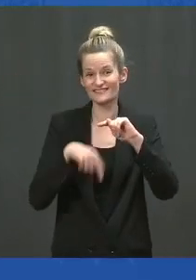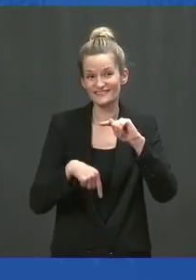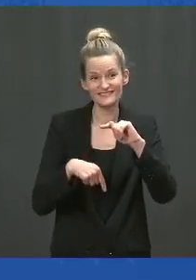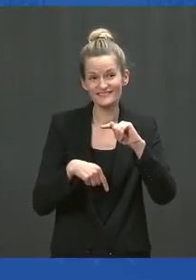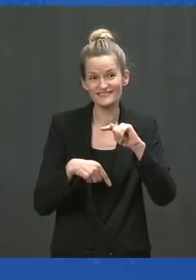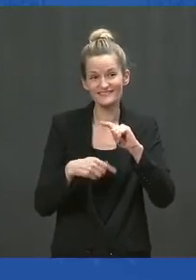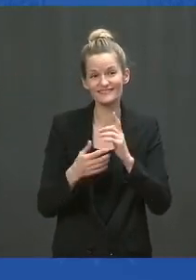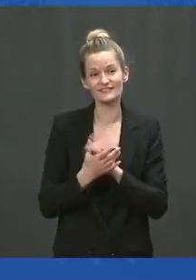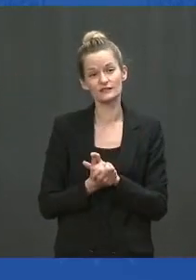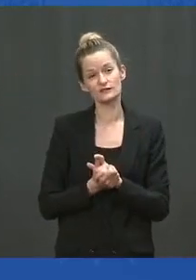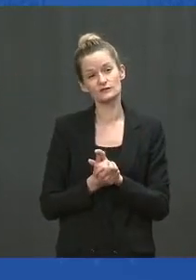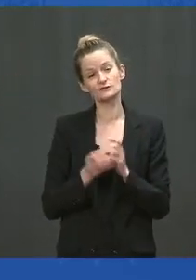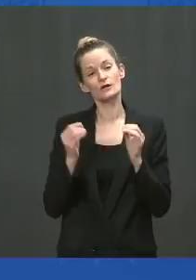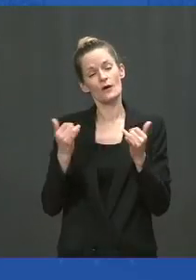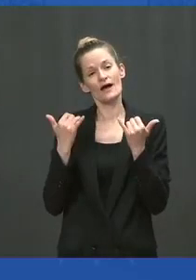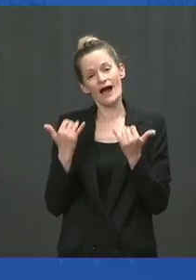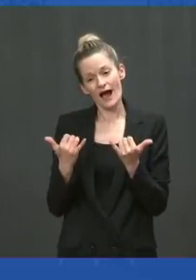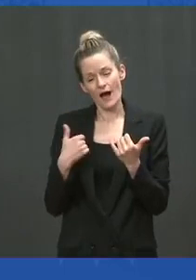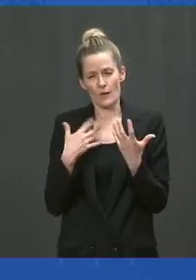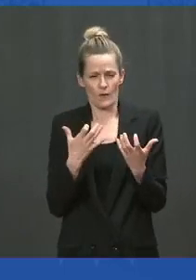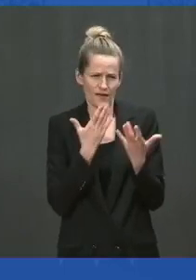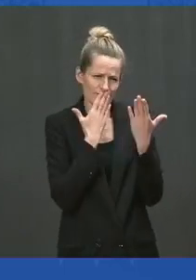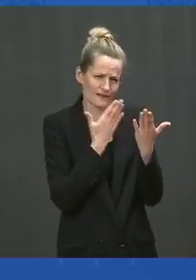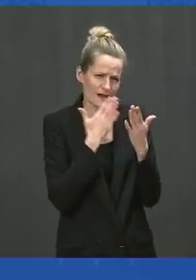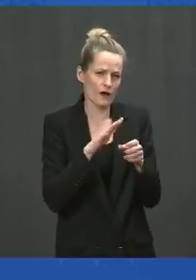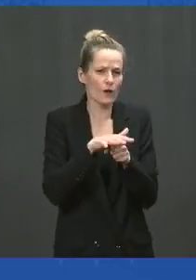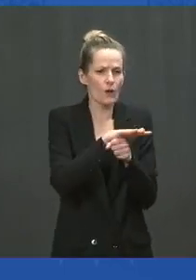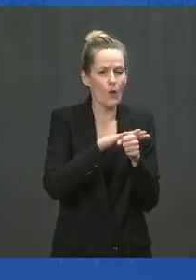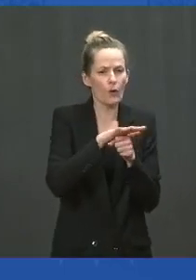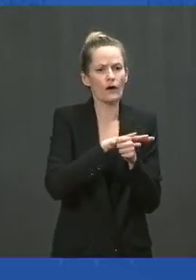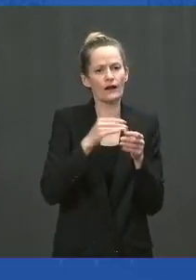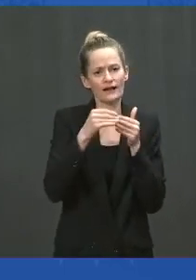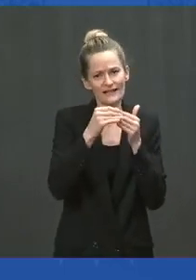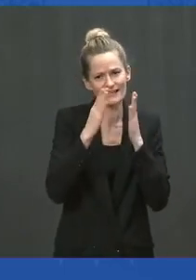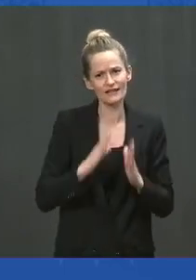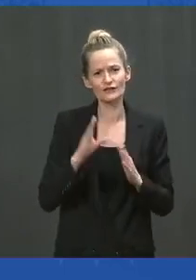sector leaders who are imposing vaccine requirements.